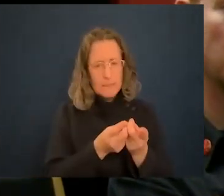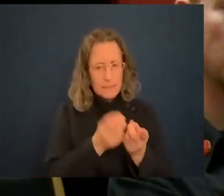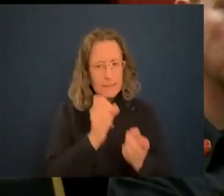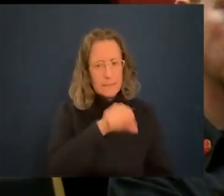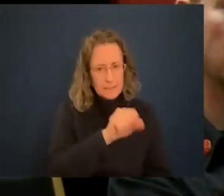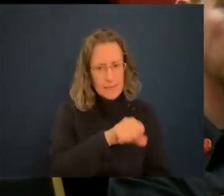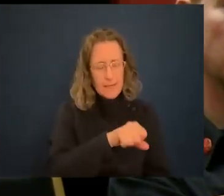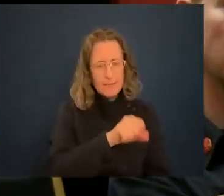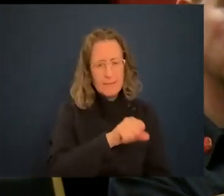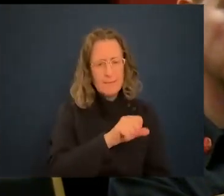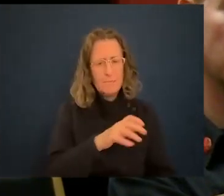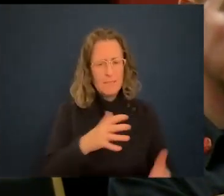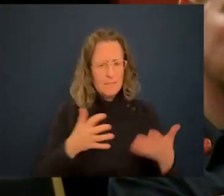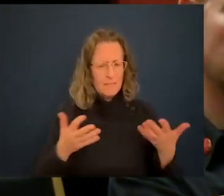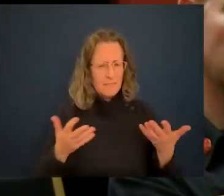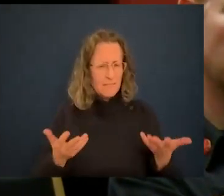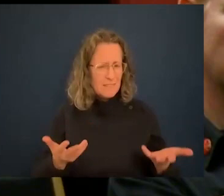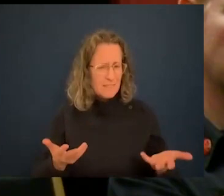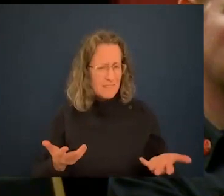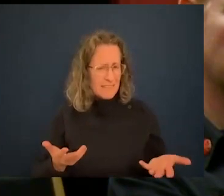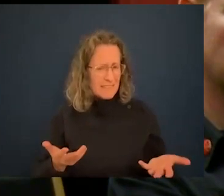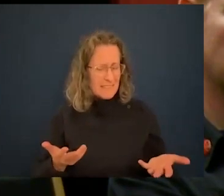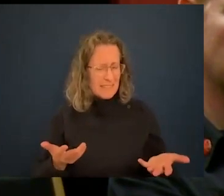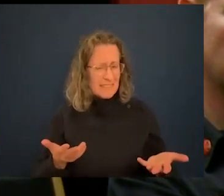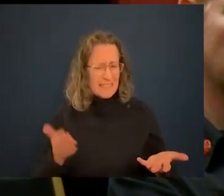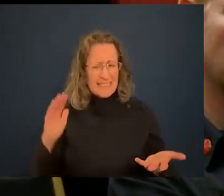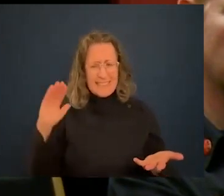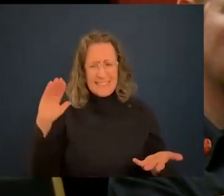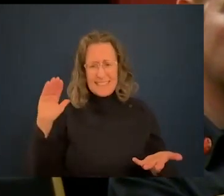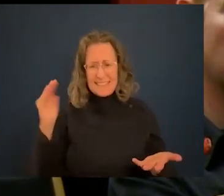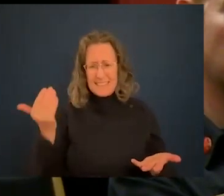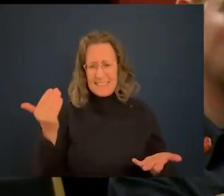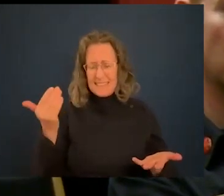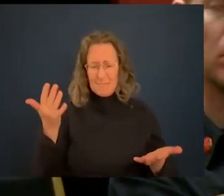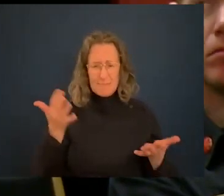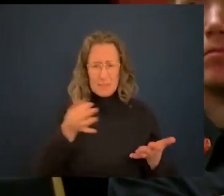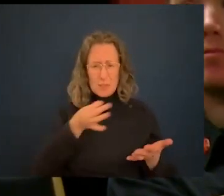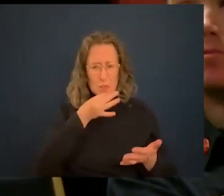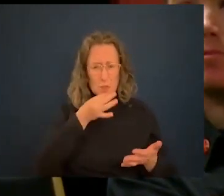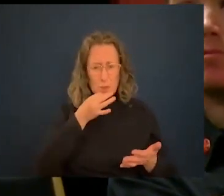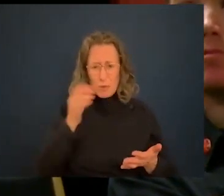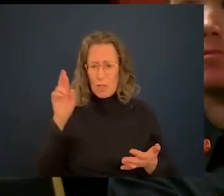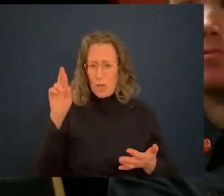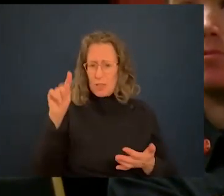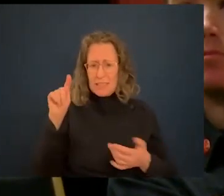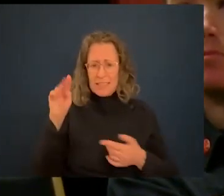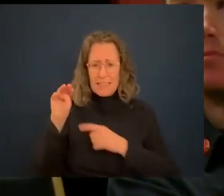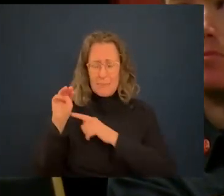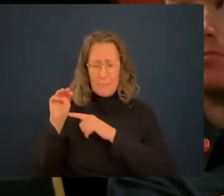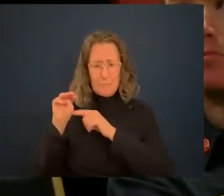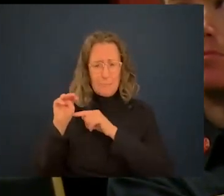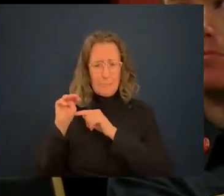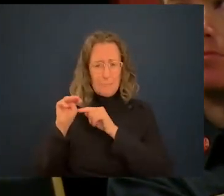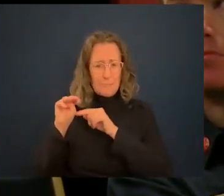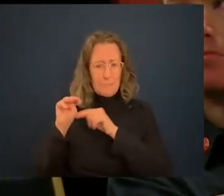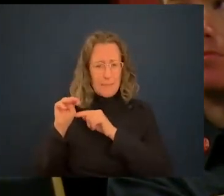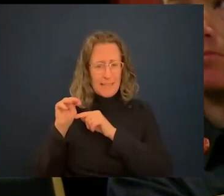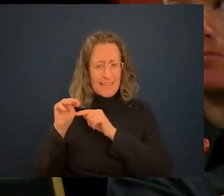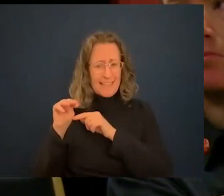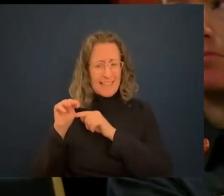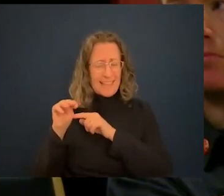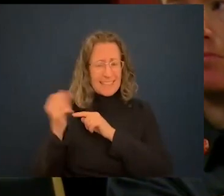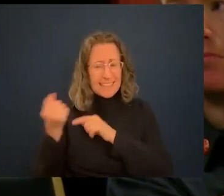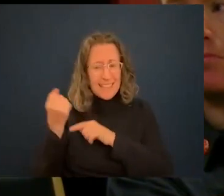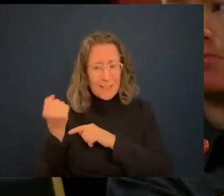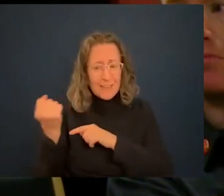it it does seem like there is this caveat of we're just days away from representative town meeting and it does seem a little prudent